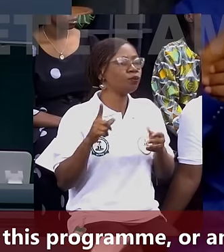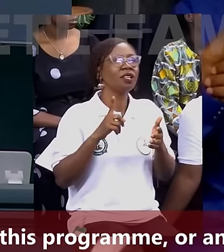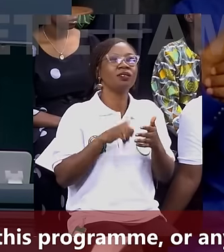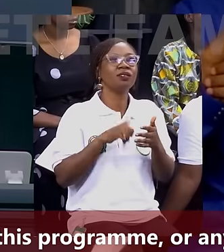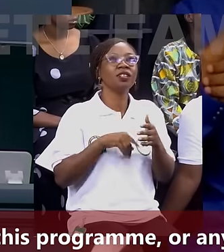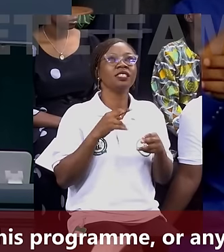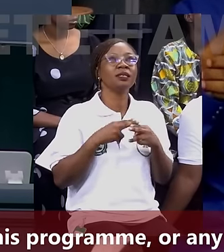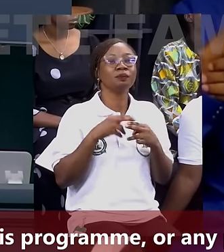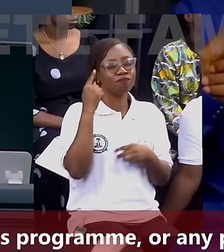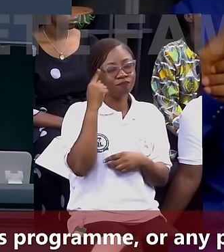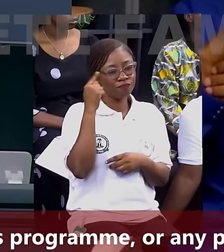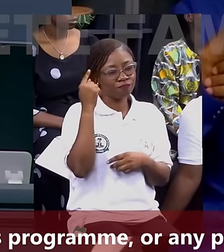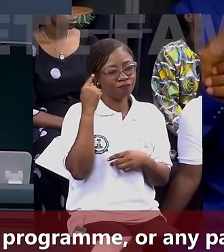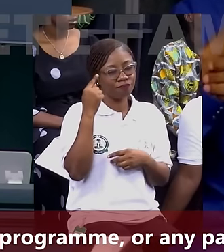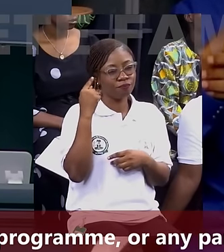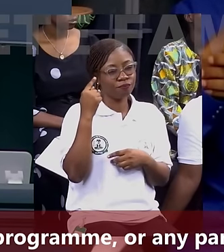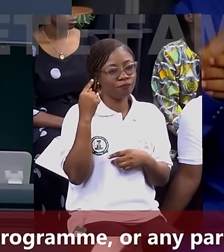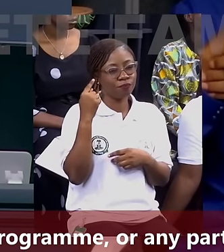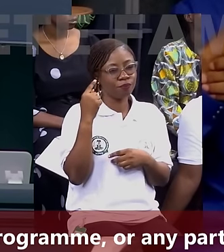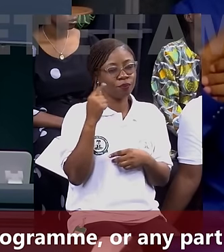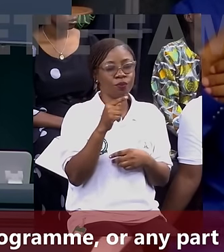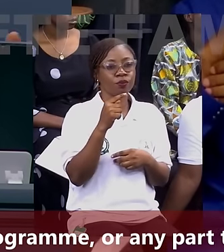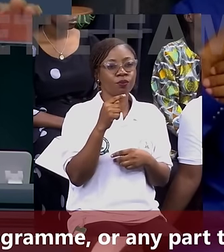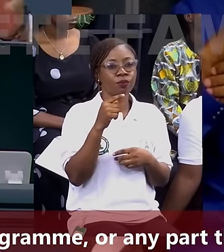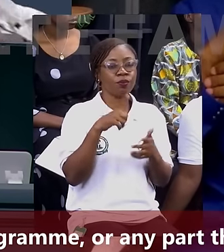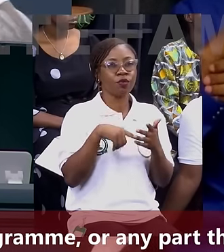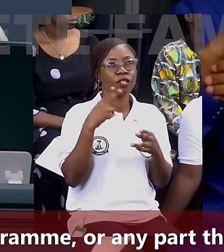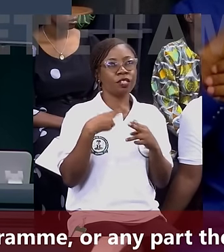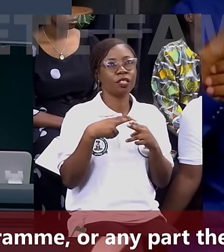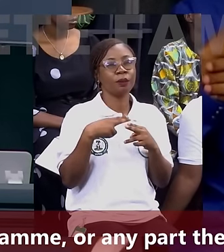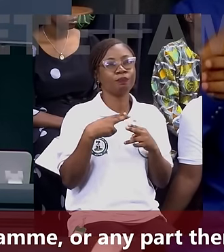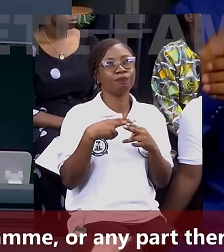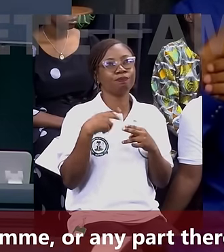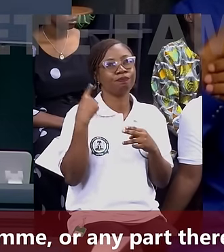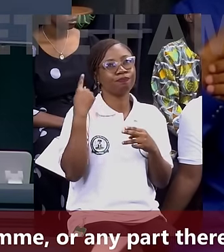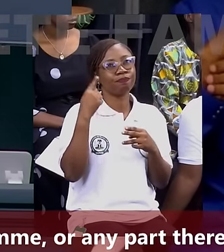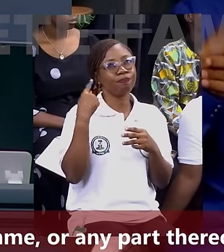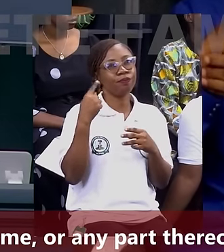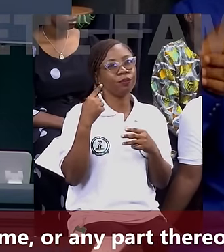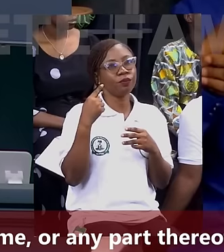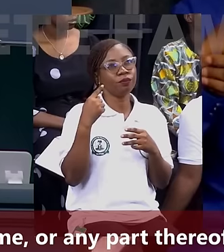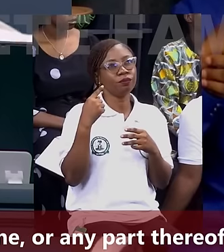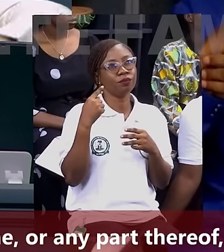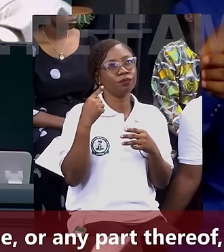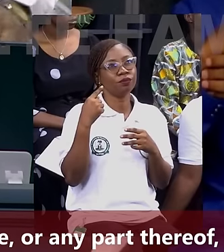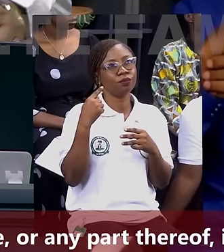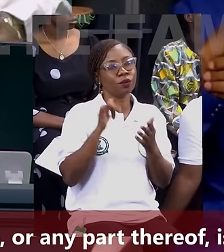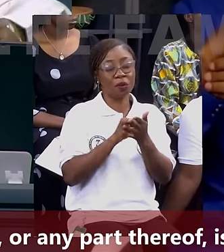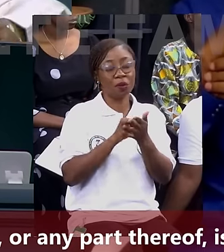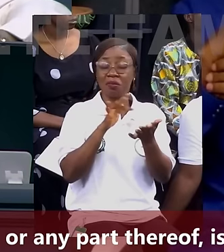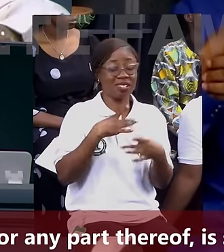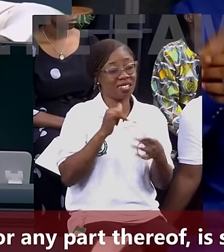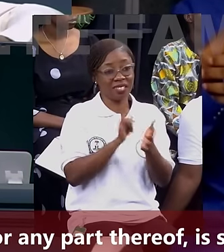waiting be the name of this loud, waiting they call them one drug like that. For